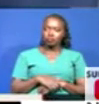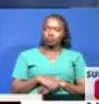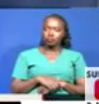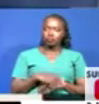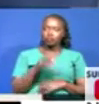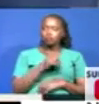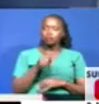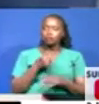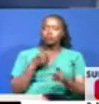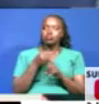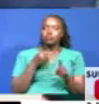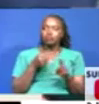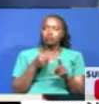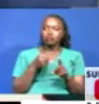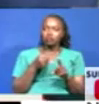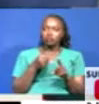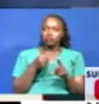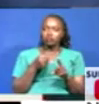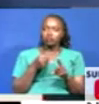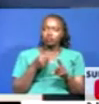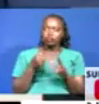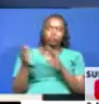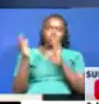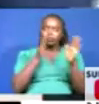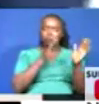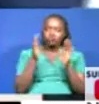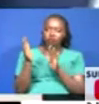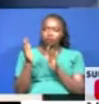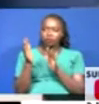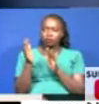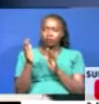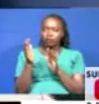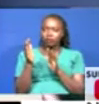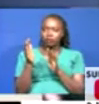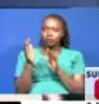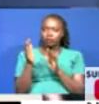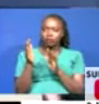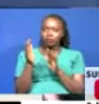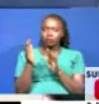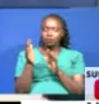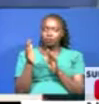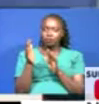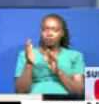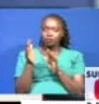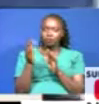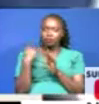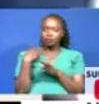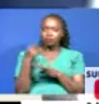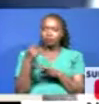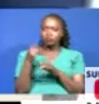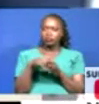makali ya kiewa ama hizo drought resistant ya kiangazi, na tumekuwa njusi kule